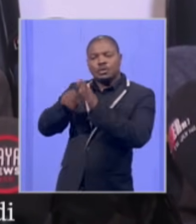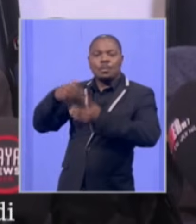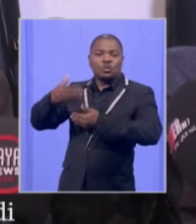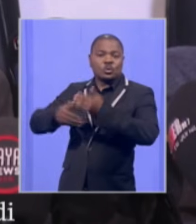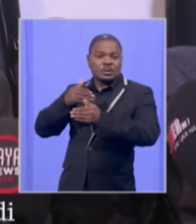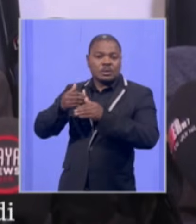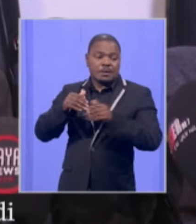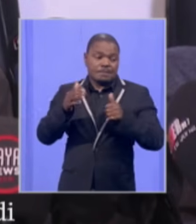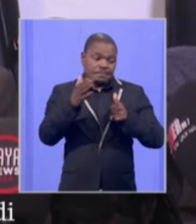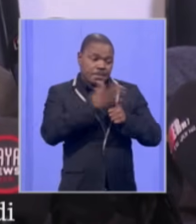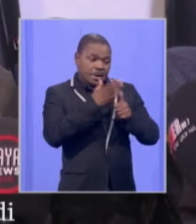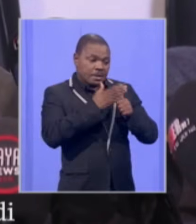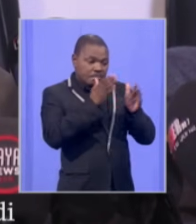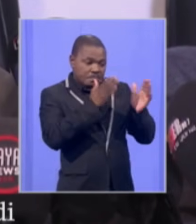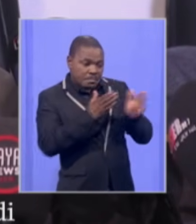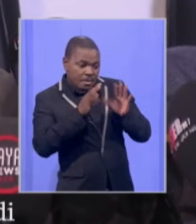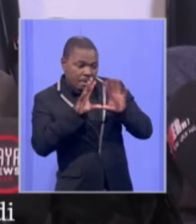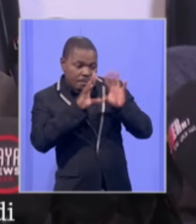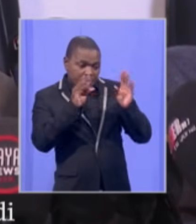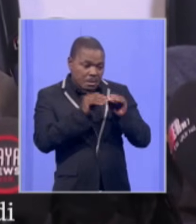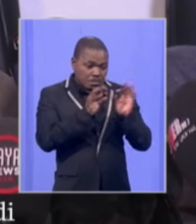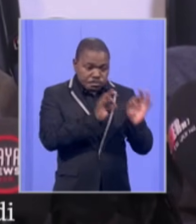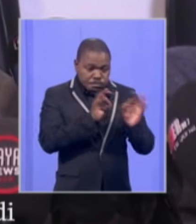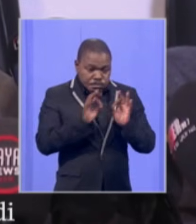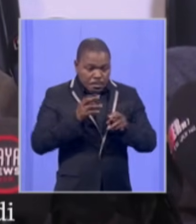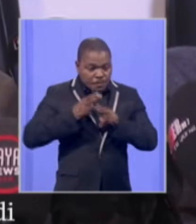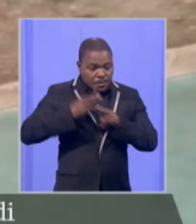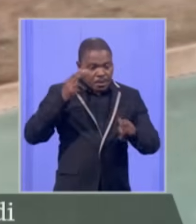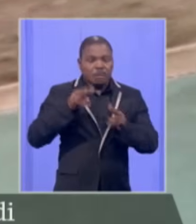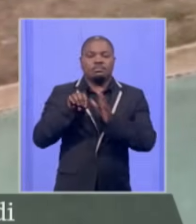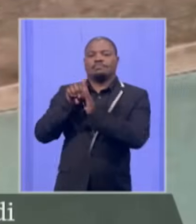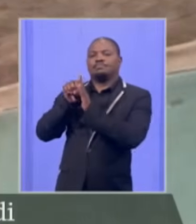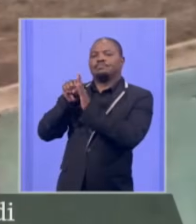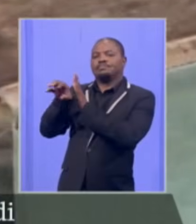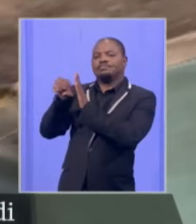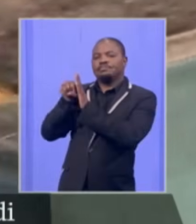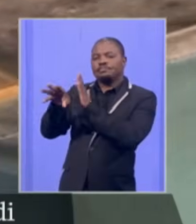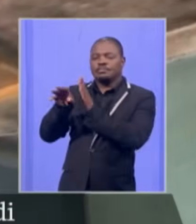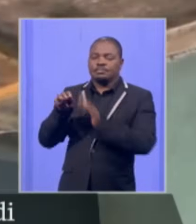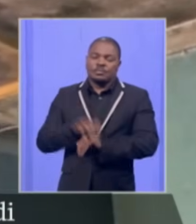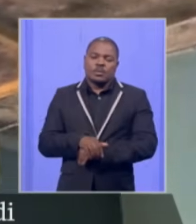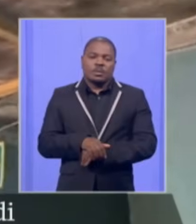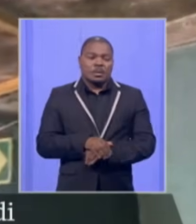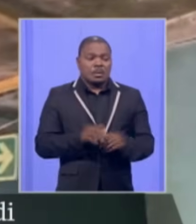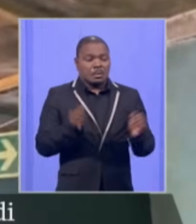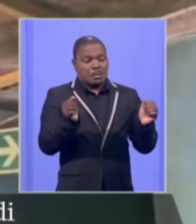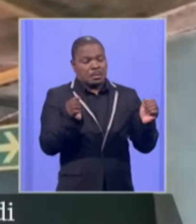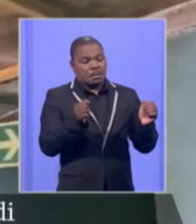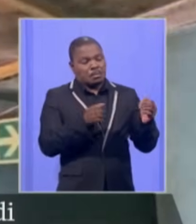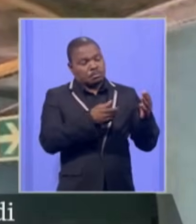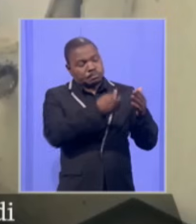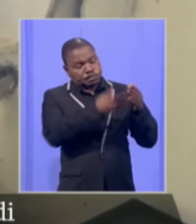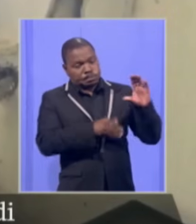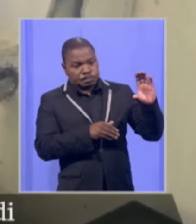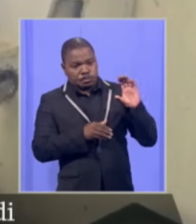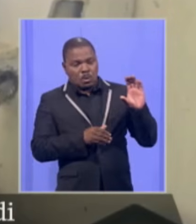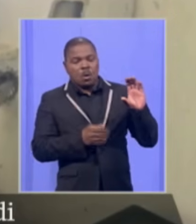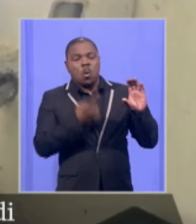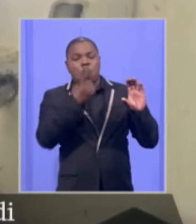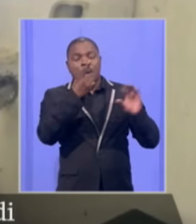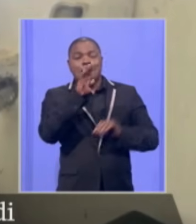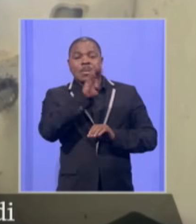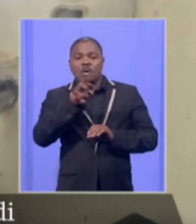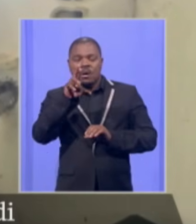all logistics have been finalized. Go beetswe thoko diranta di feta bilione go reka didiriswa tse di